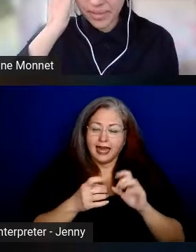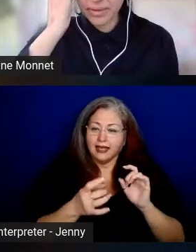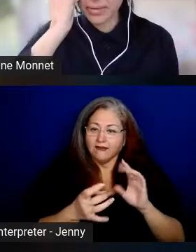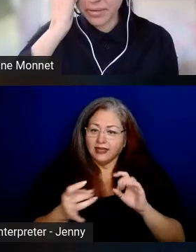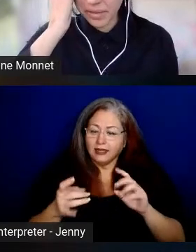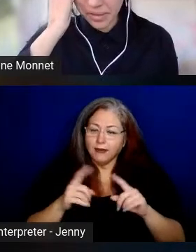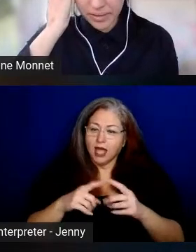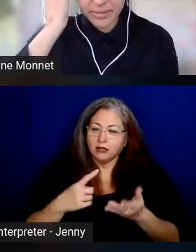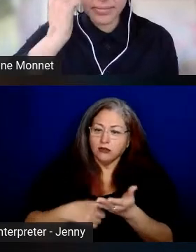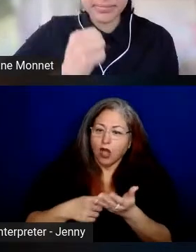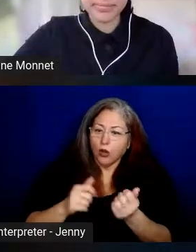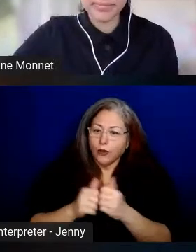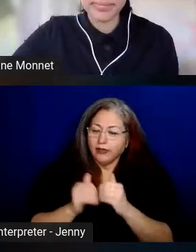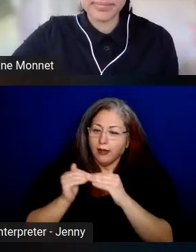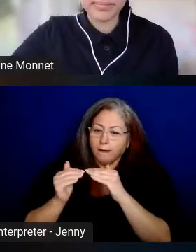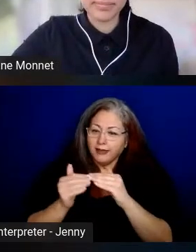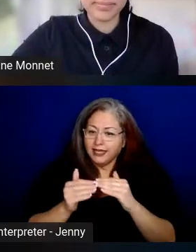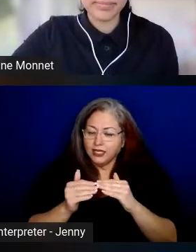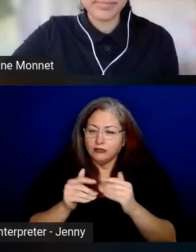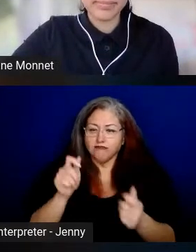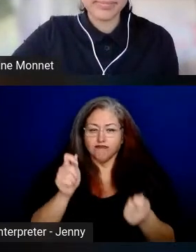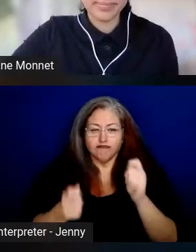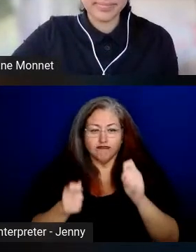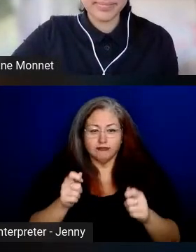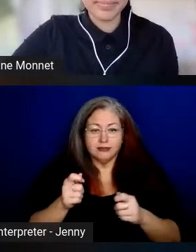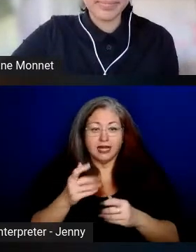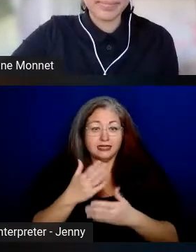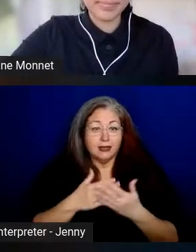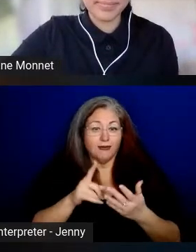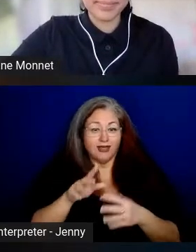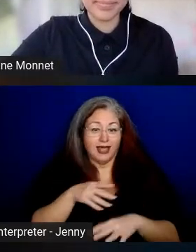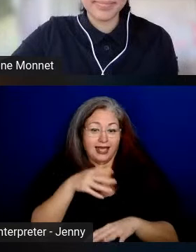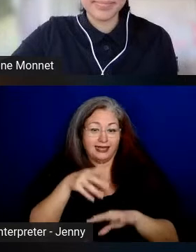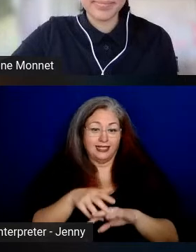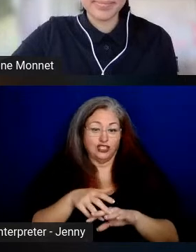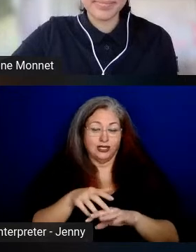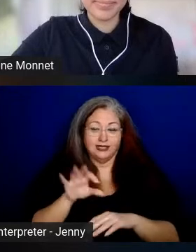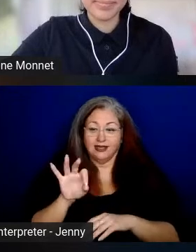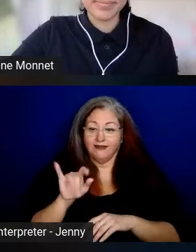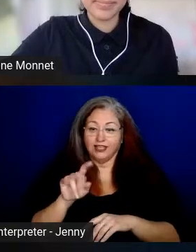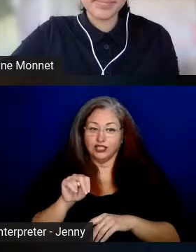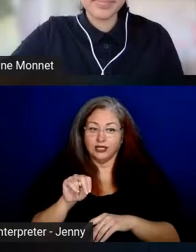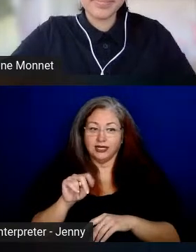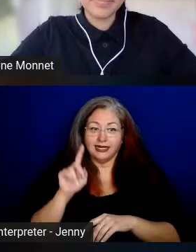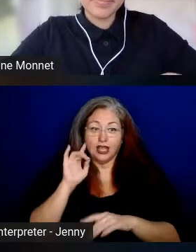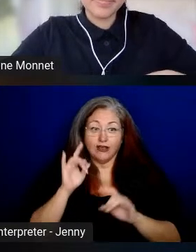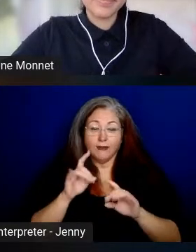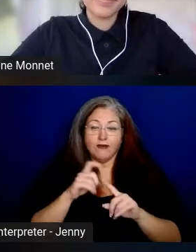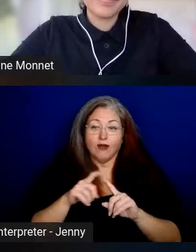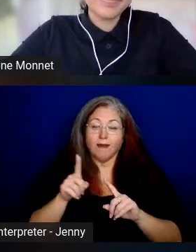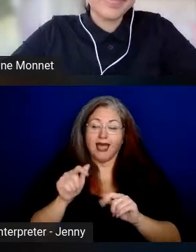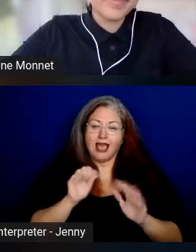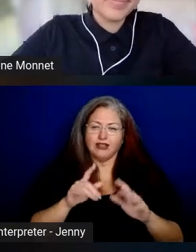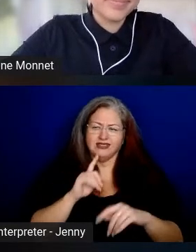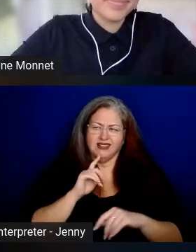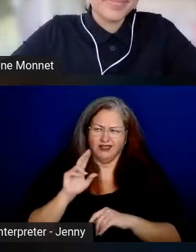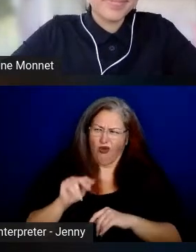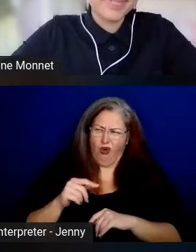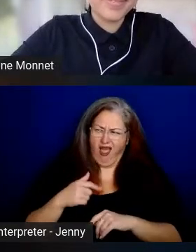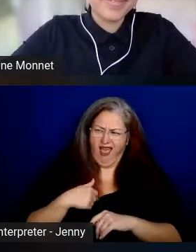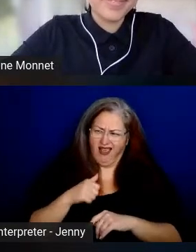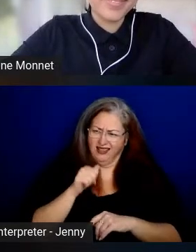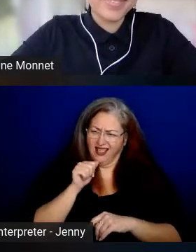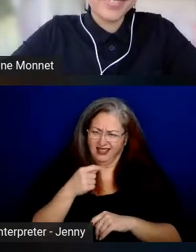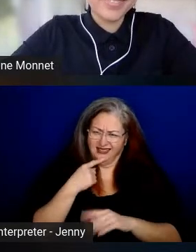And in the case of some of the Indigenous fictions that I've worked with, feedback from the actor saying, I wouldn't say it like that, you know, and